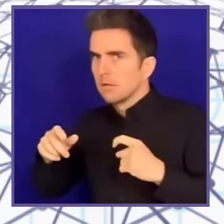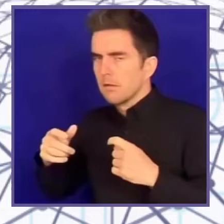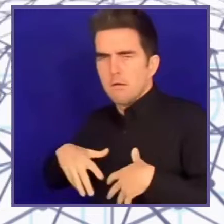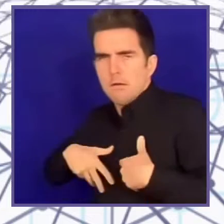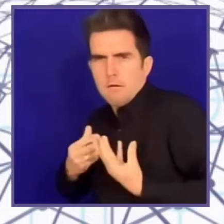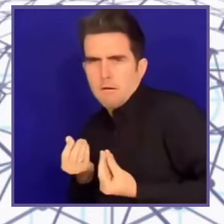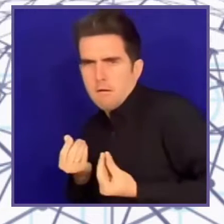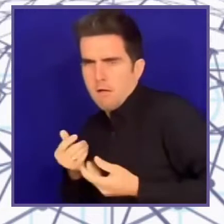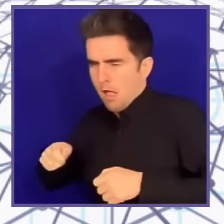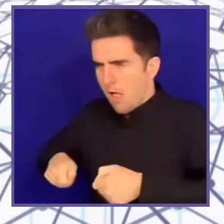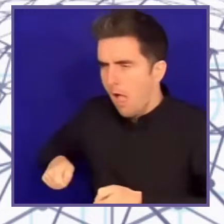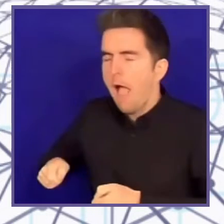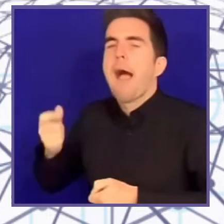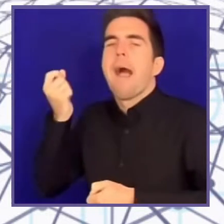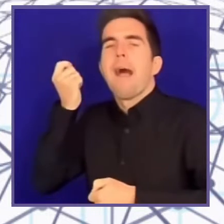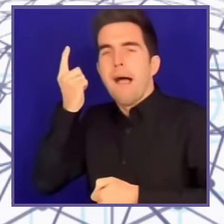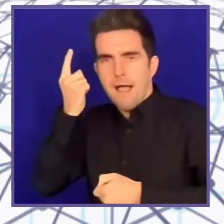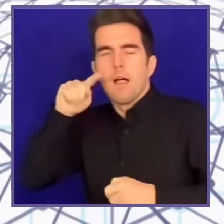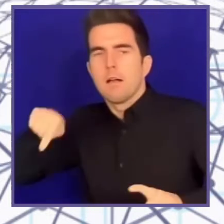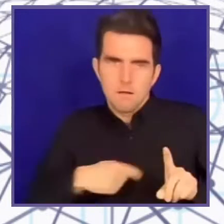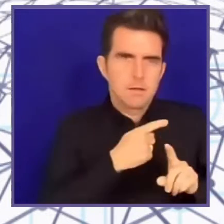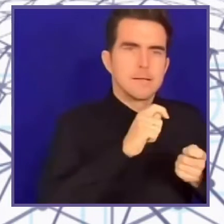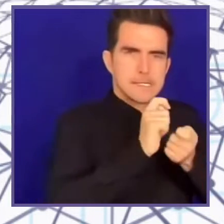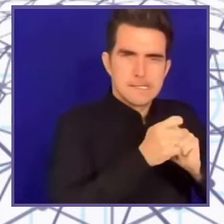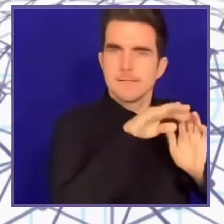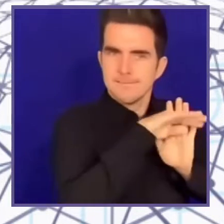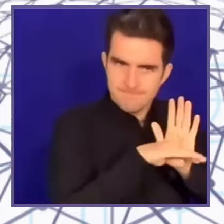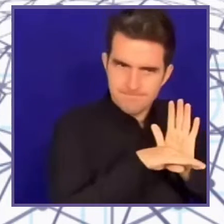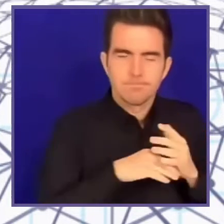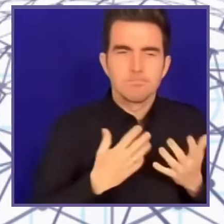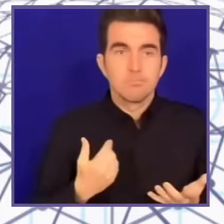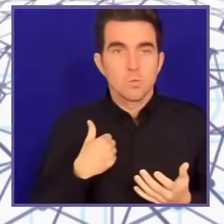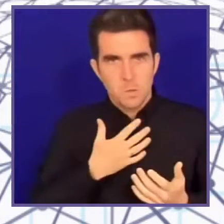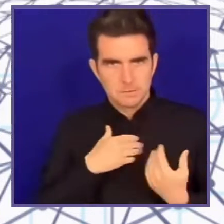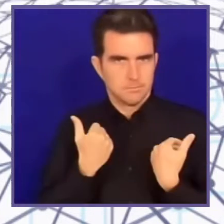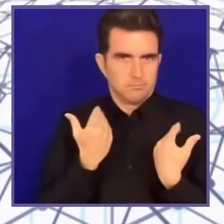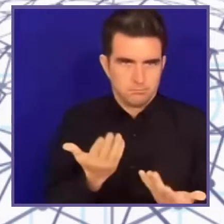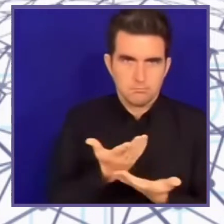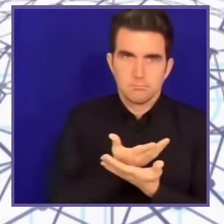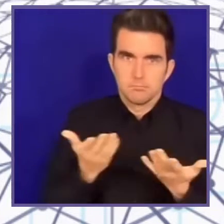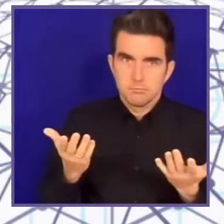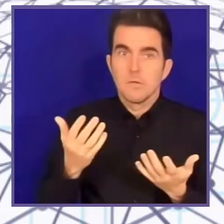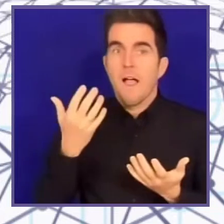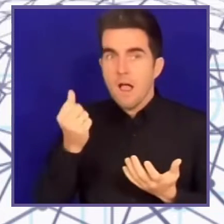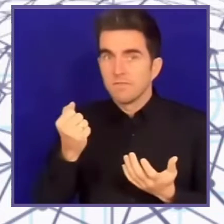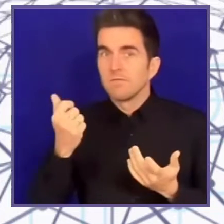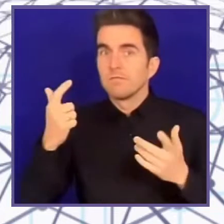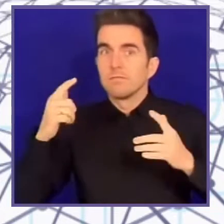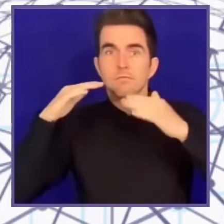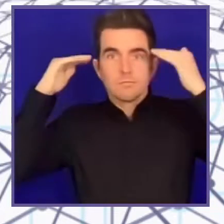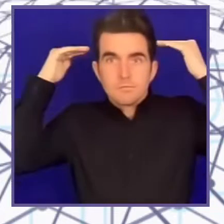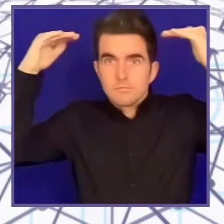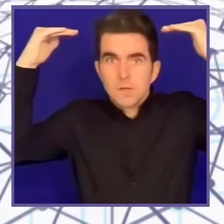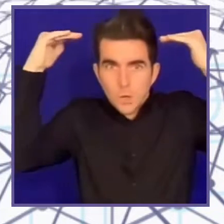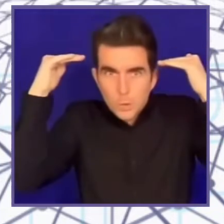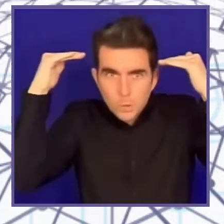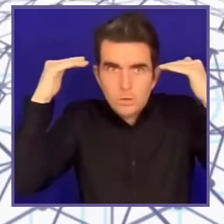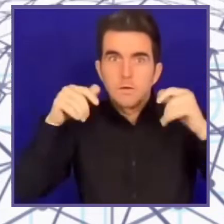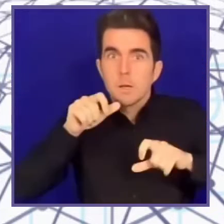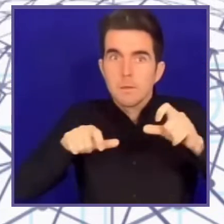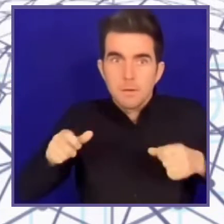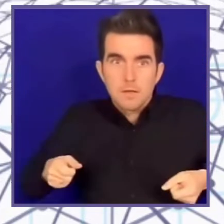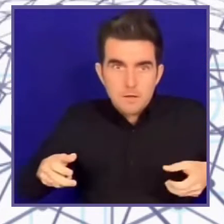tall. Right? So it really gives people that idea that